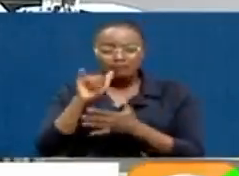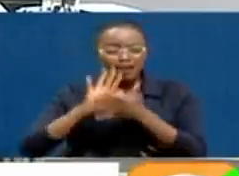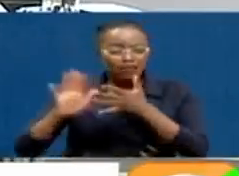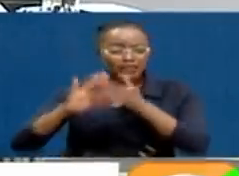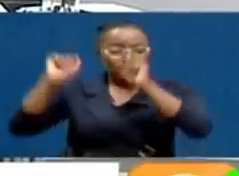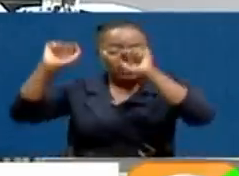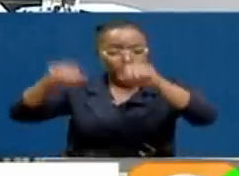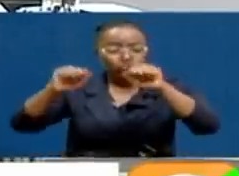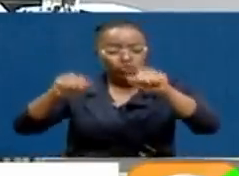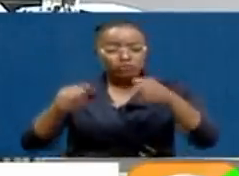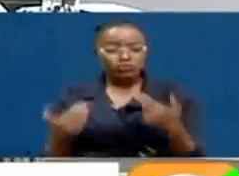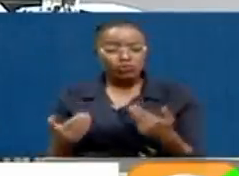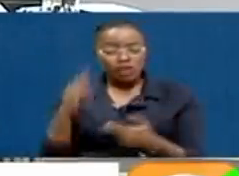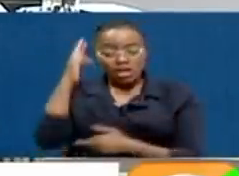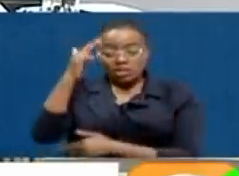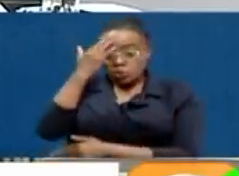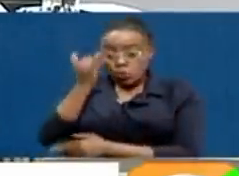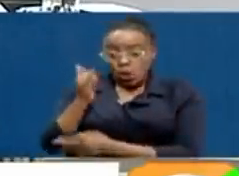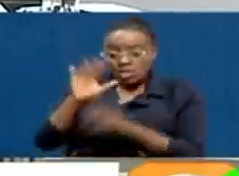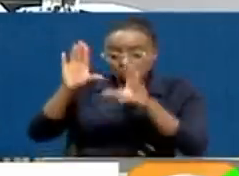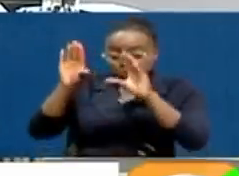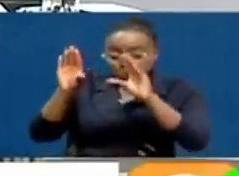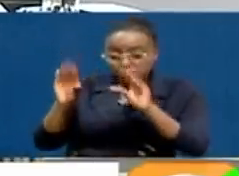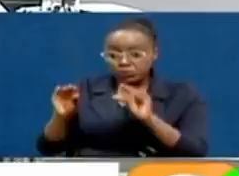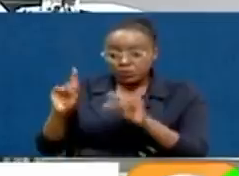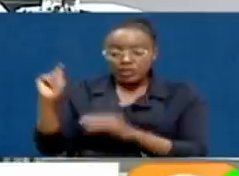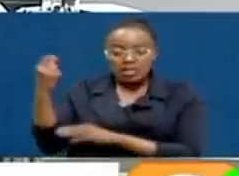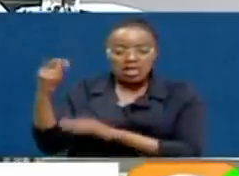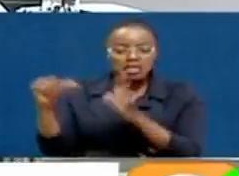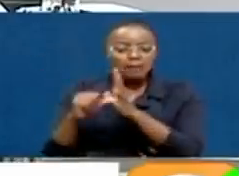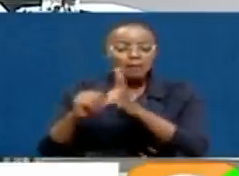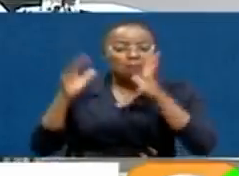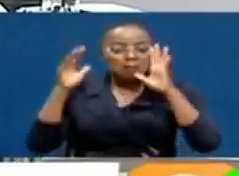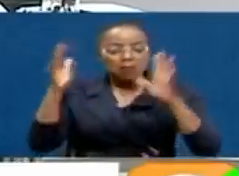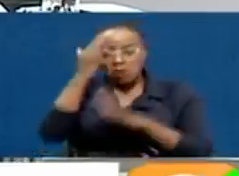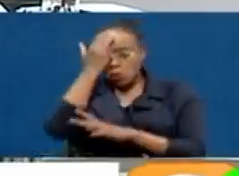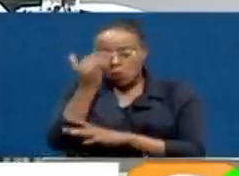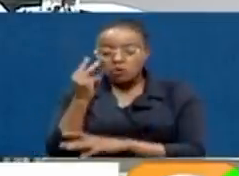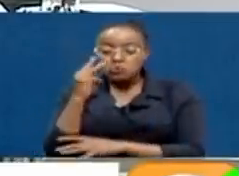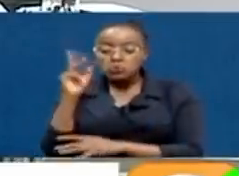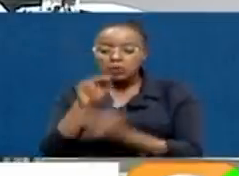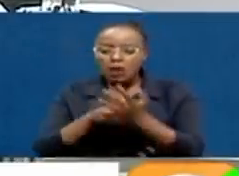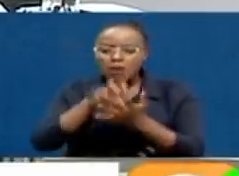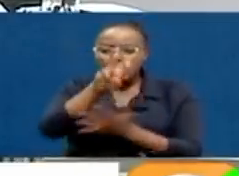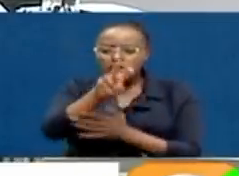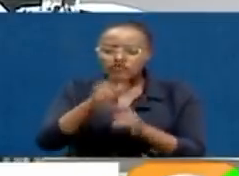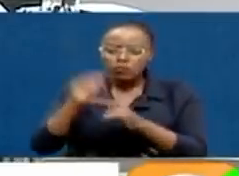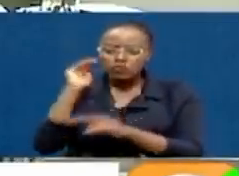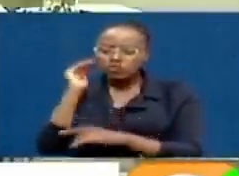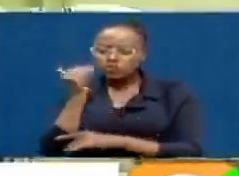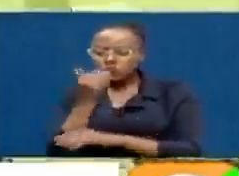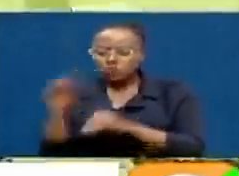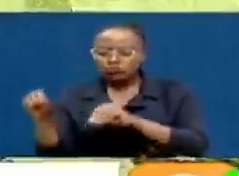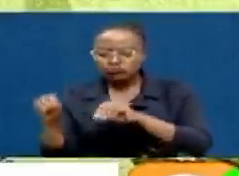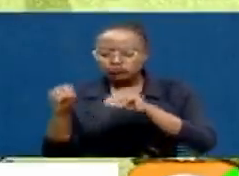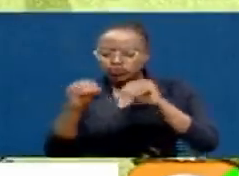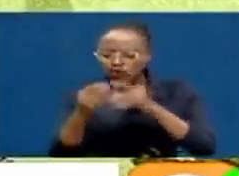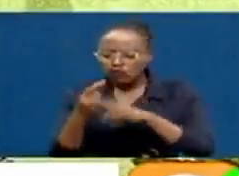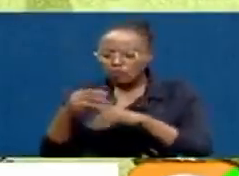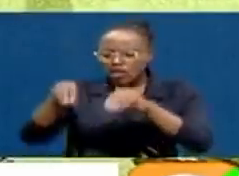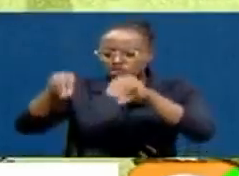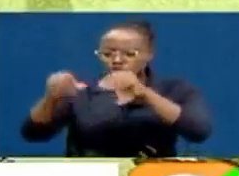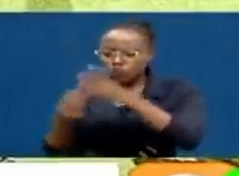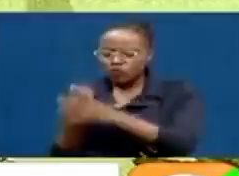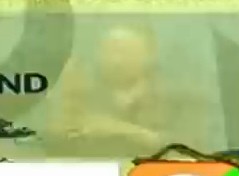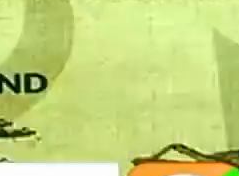all right? So this is why containing it here in Kenya is a problem, because you saw the locust coming out of Isiolo County, out of the soil. Those